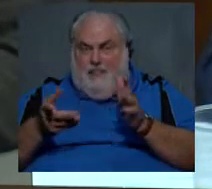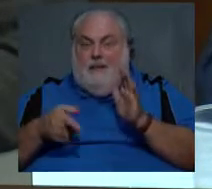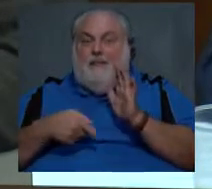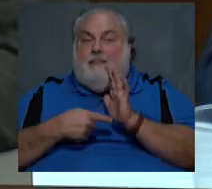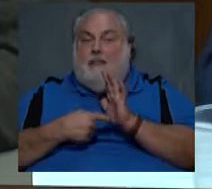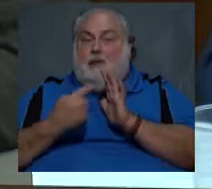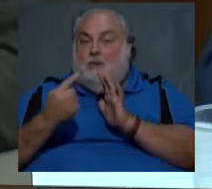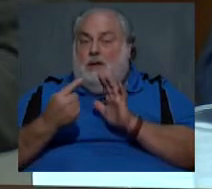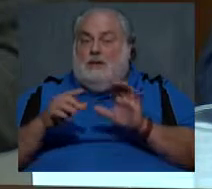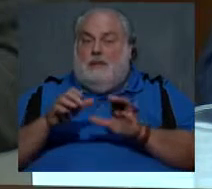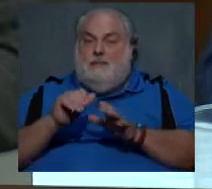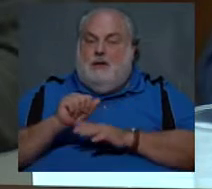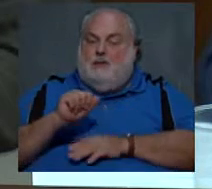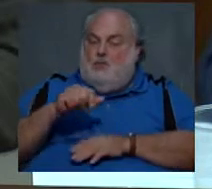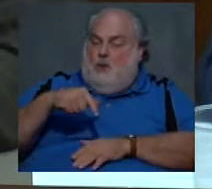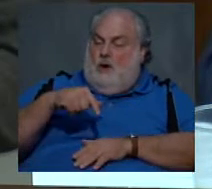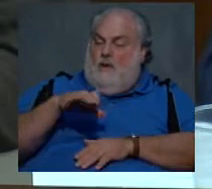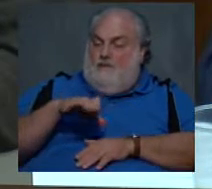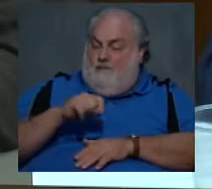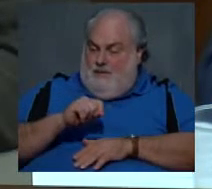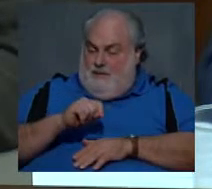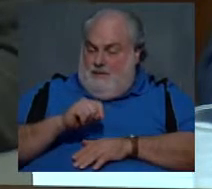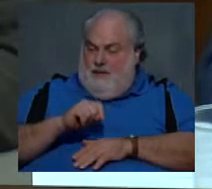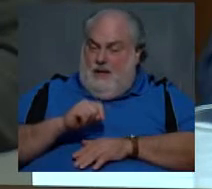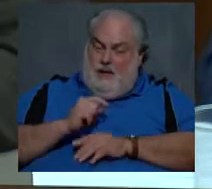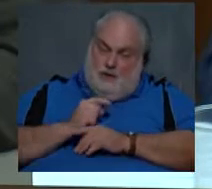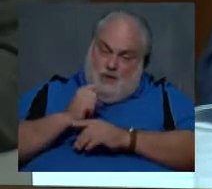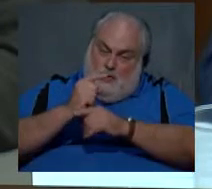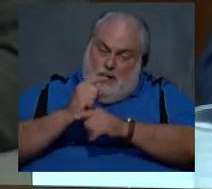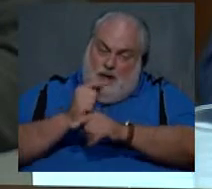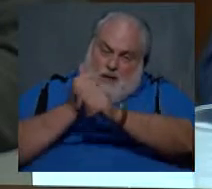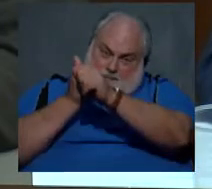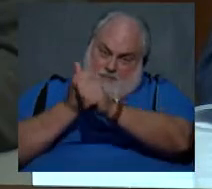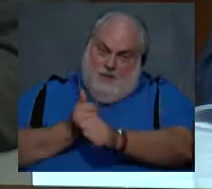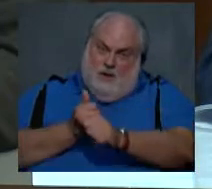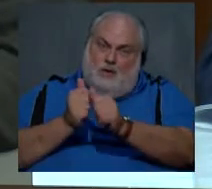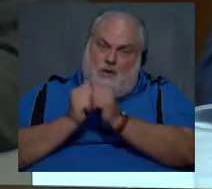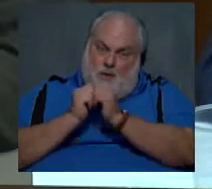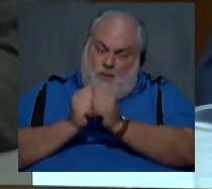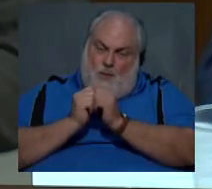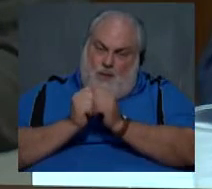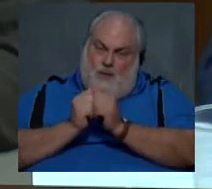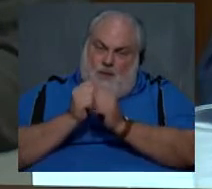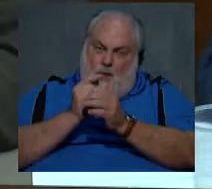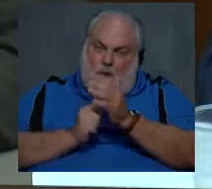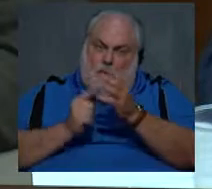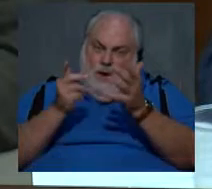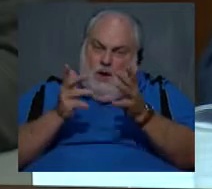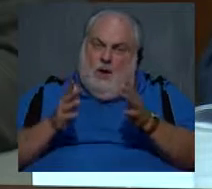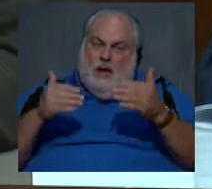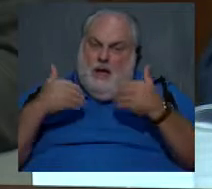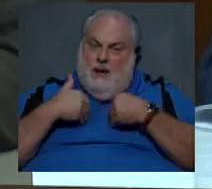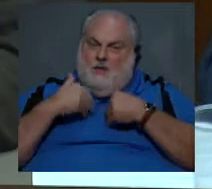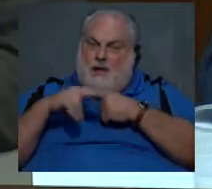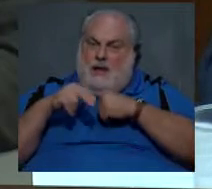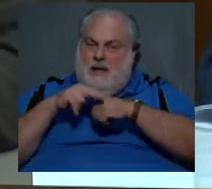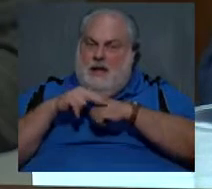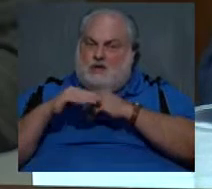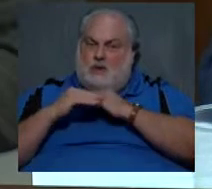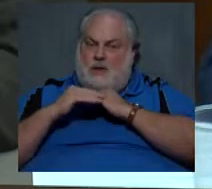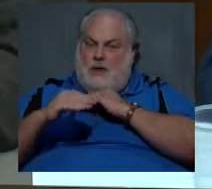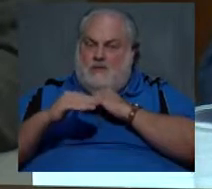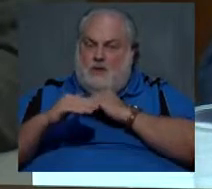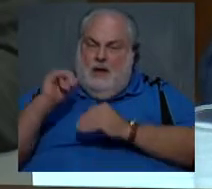that's why it's done by the square footage. And in general, it falls in line with what we have on a national basis, but